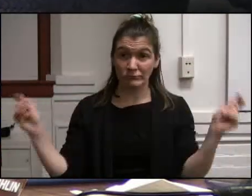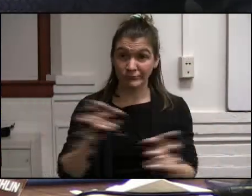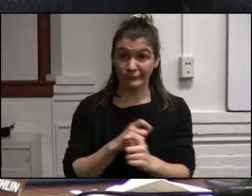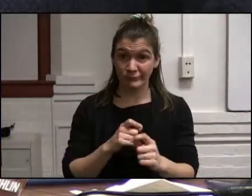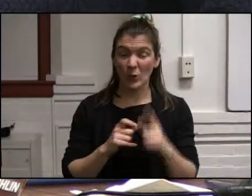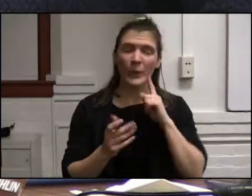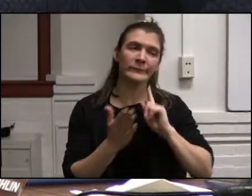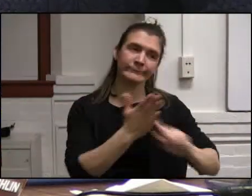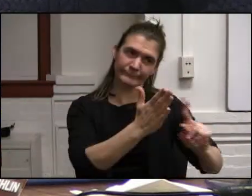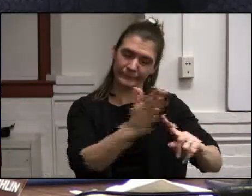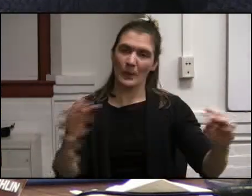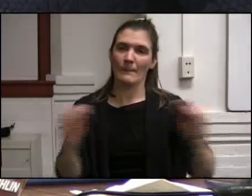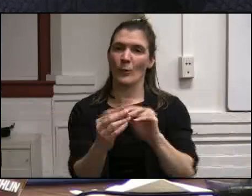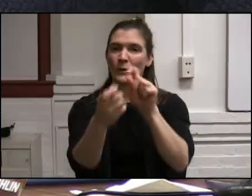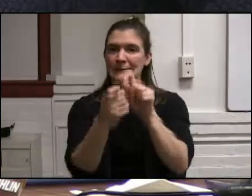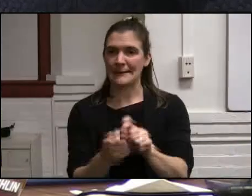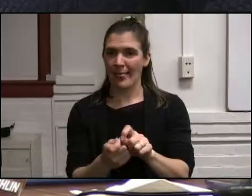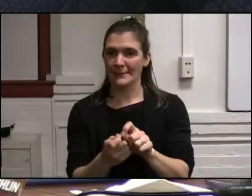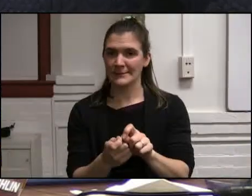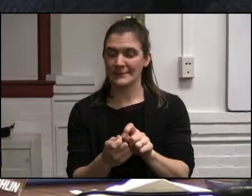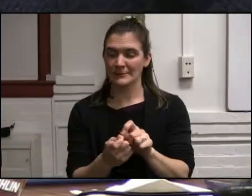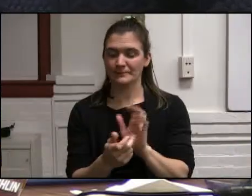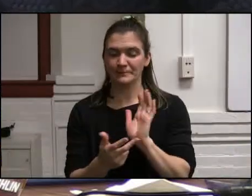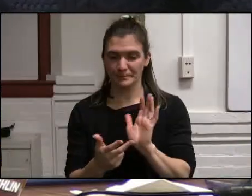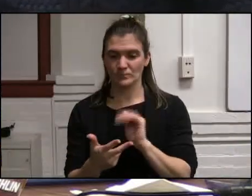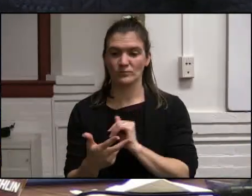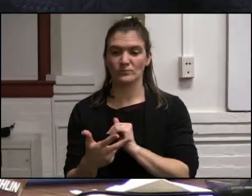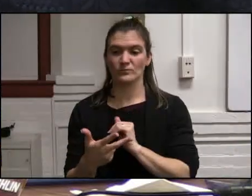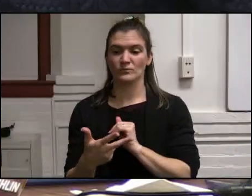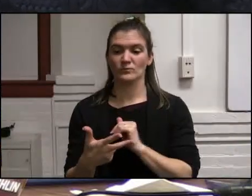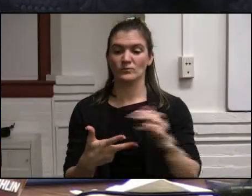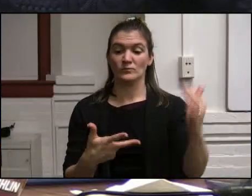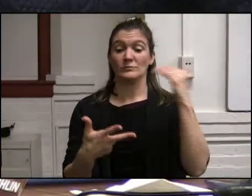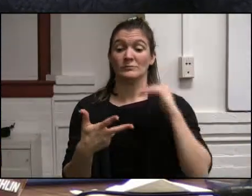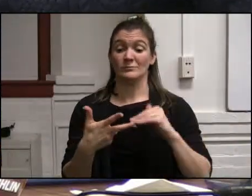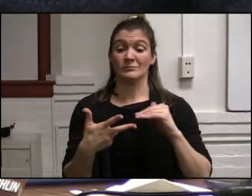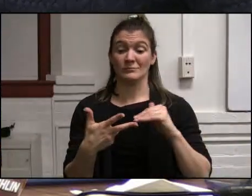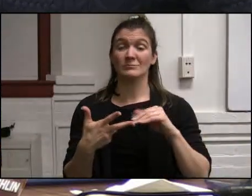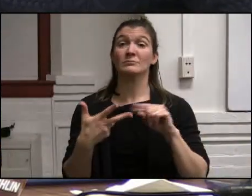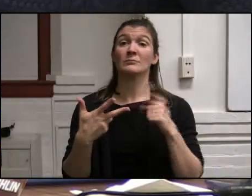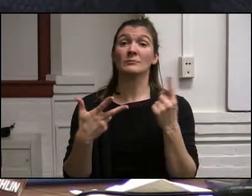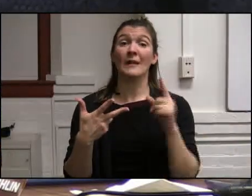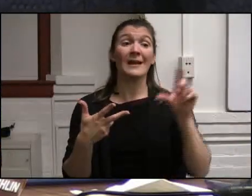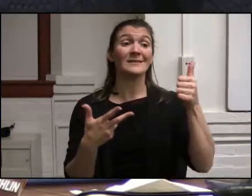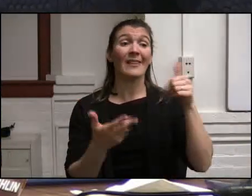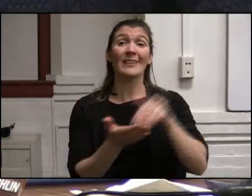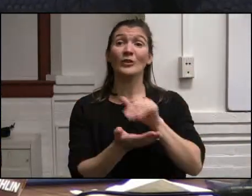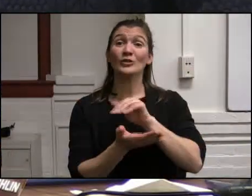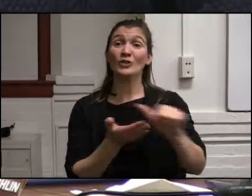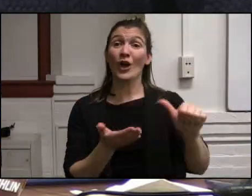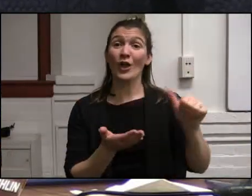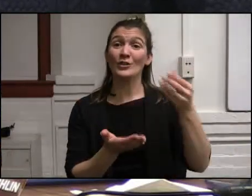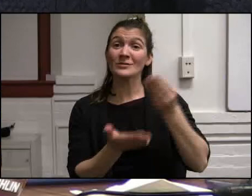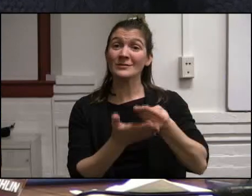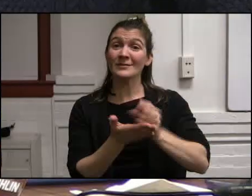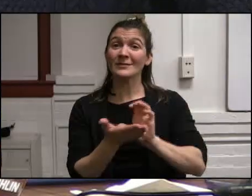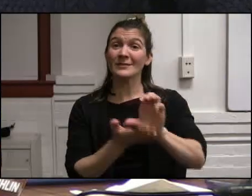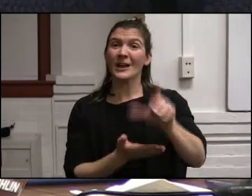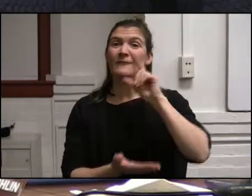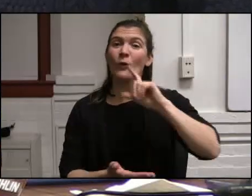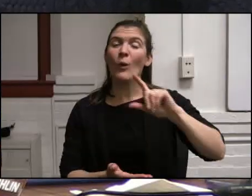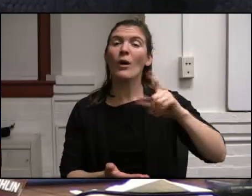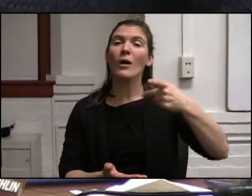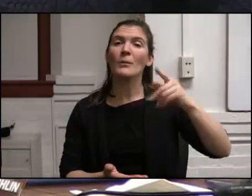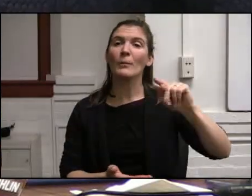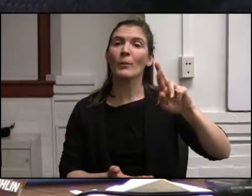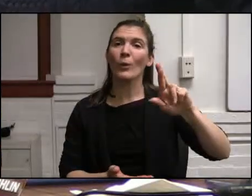policies that exist in other towns. When we identified the line item of $10,000 of funding for porta potties